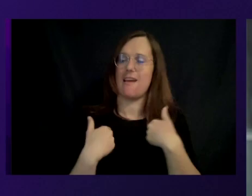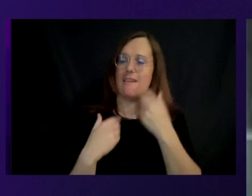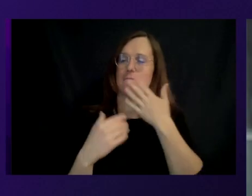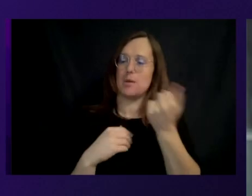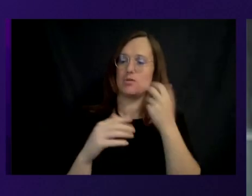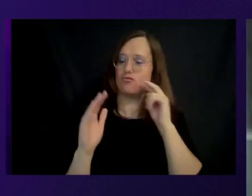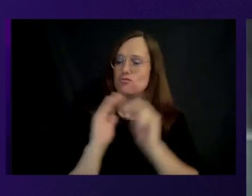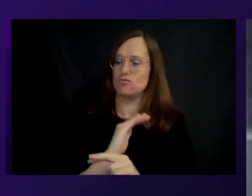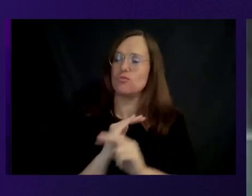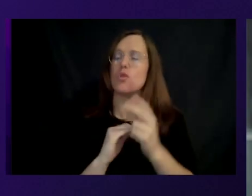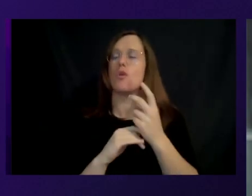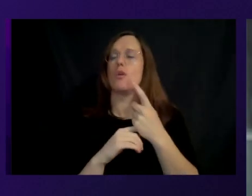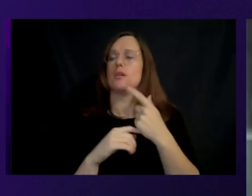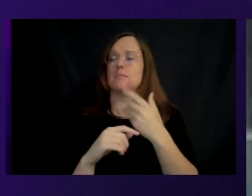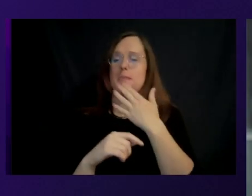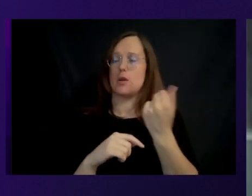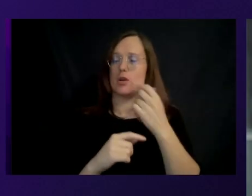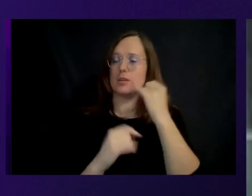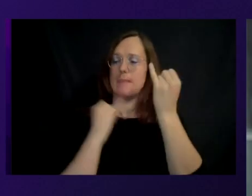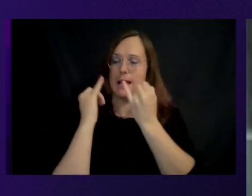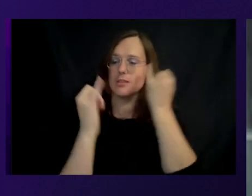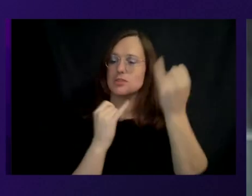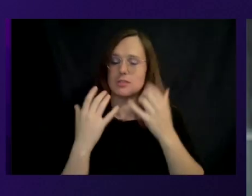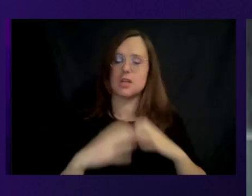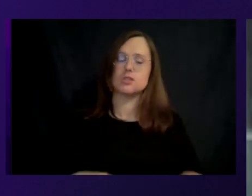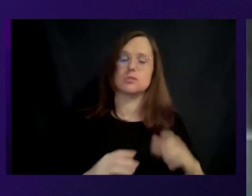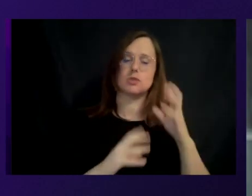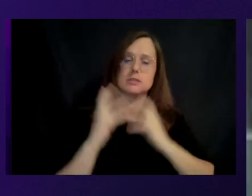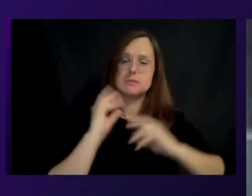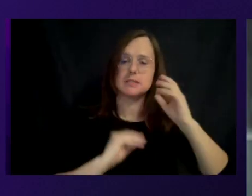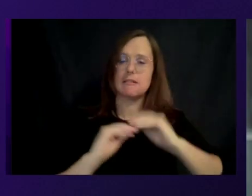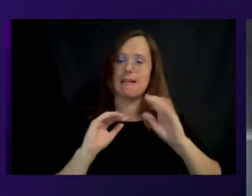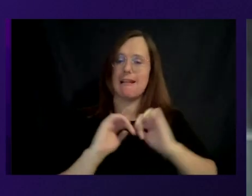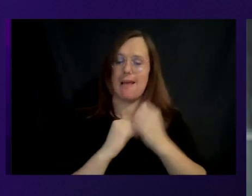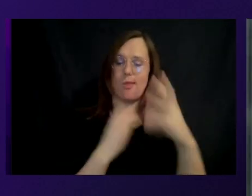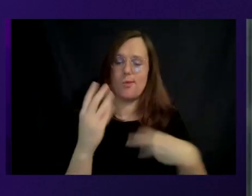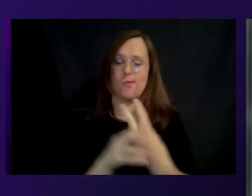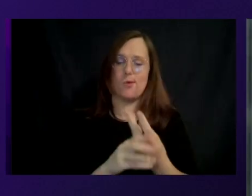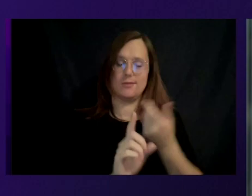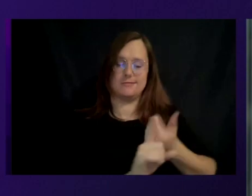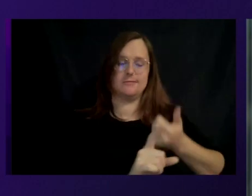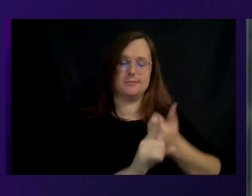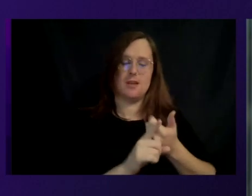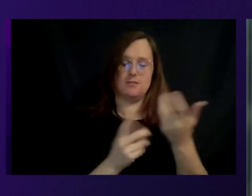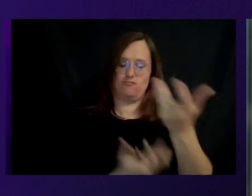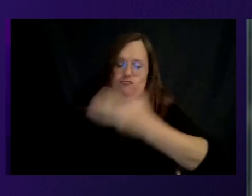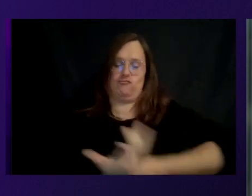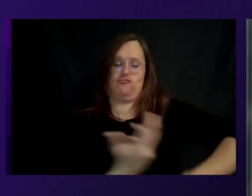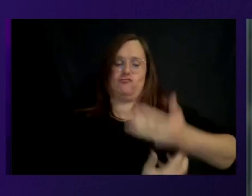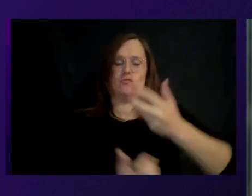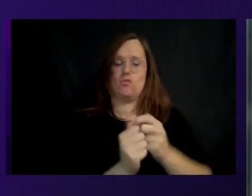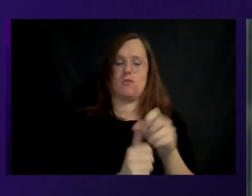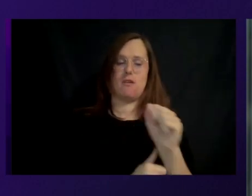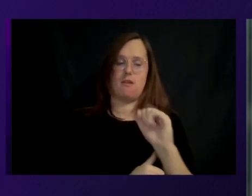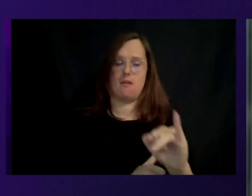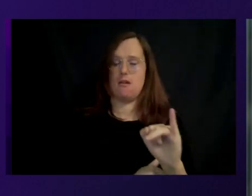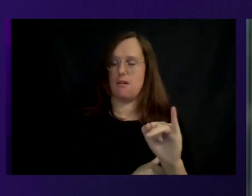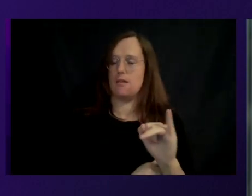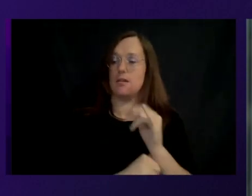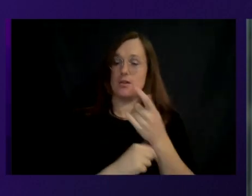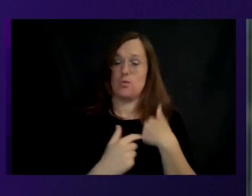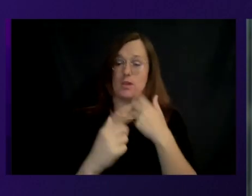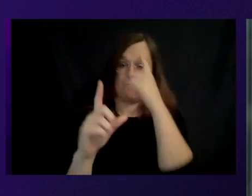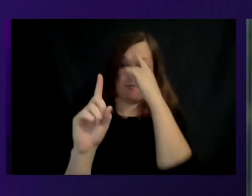user experiences, completely changing how the world interacts with AI-driven applications. Our goal is to make all ML, including